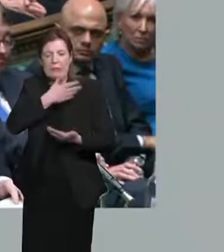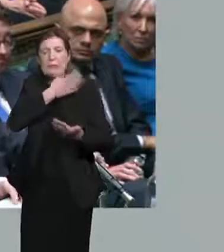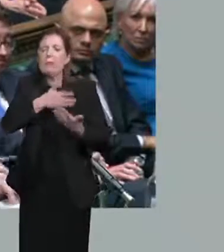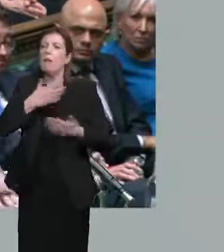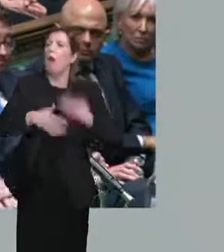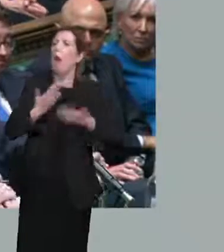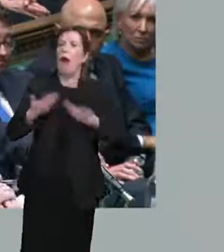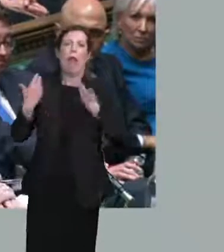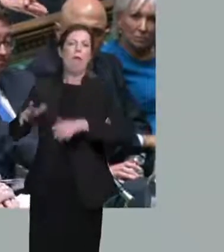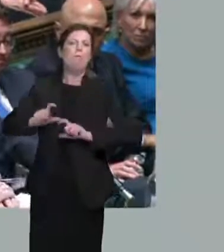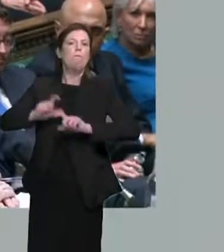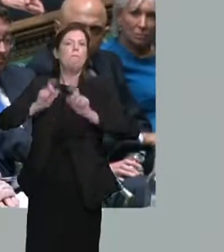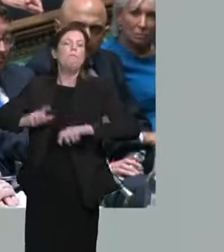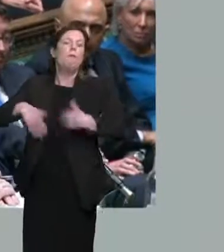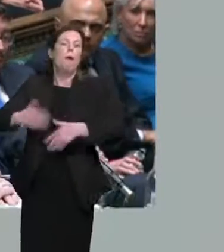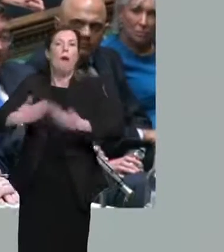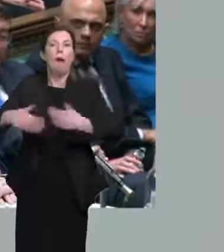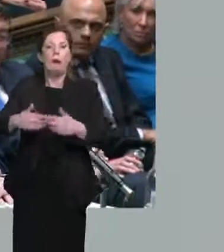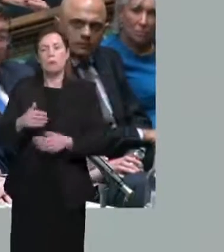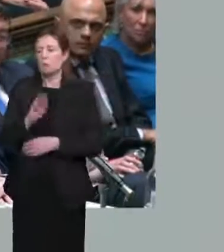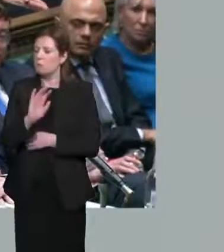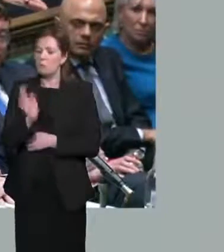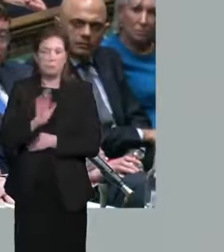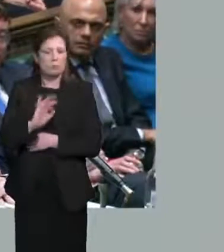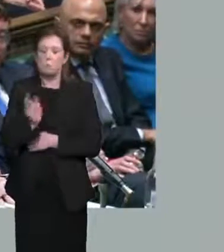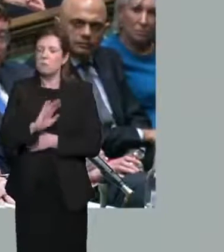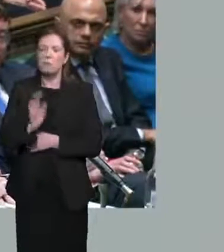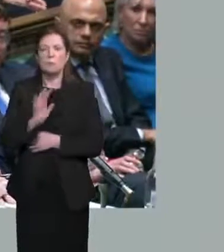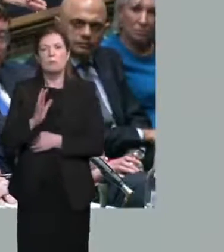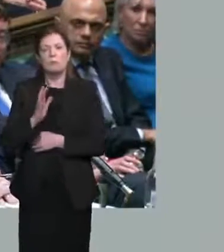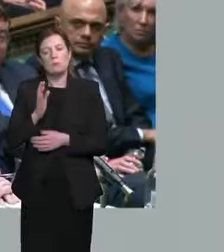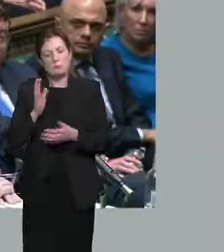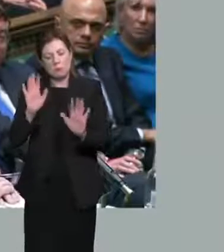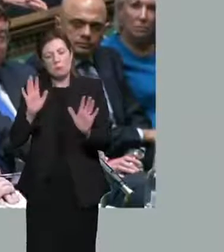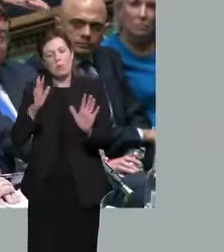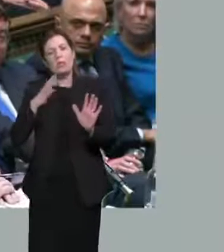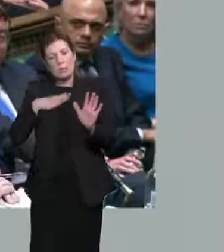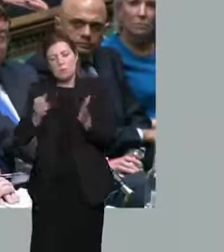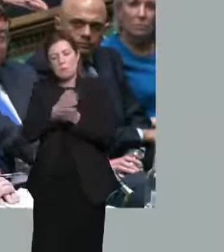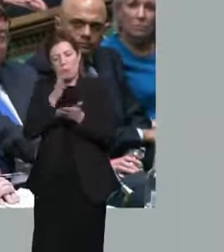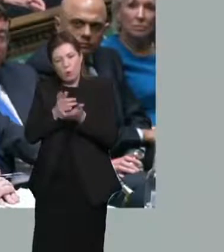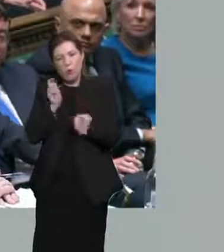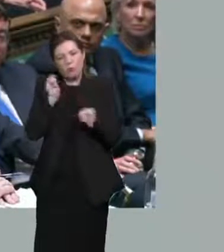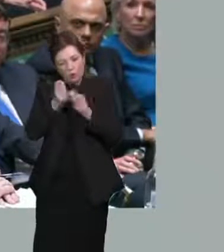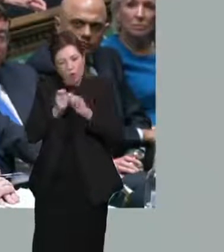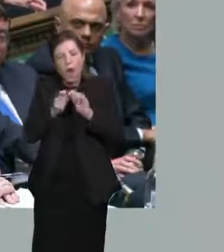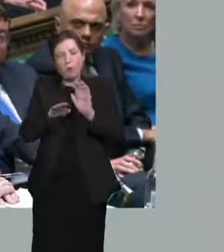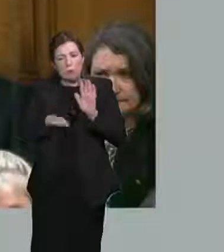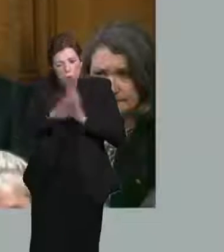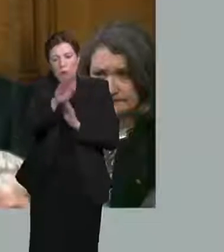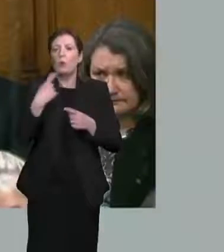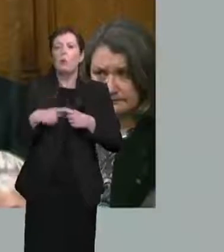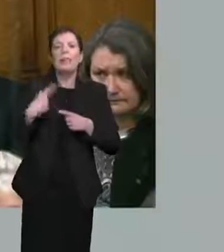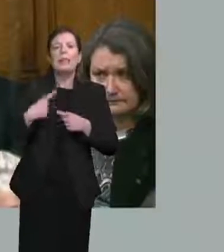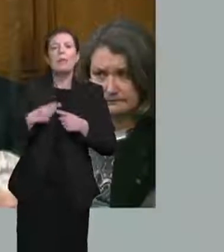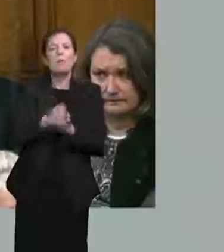why it is very important that we now have, and I hope that everybody understands the need for change and for rapid and irreversible change, but